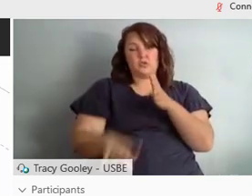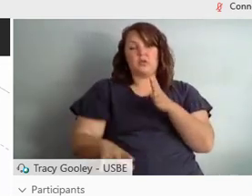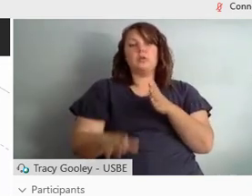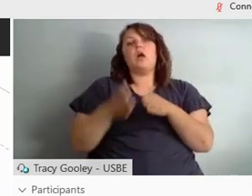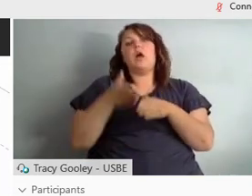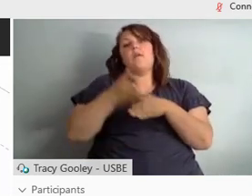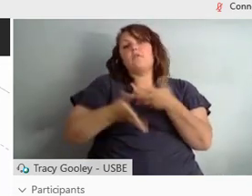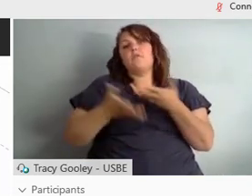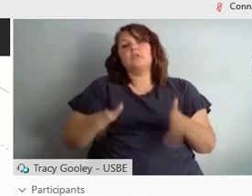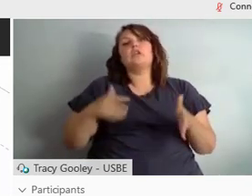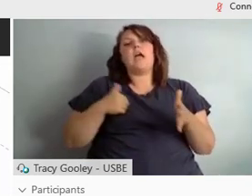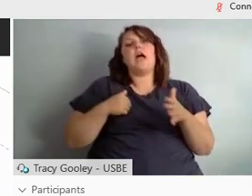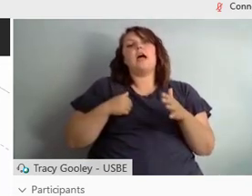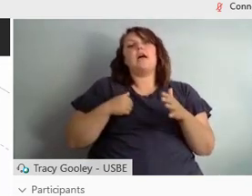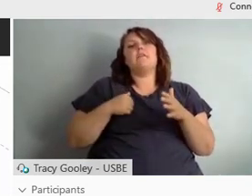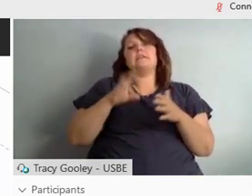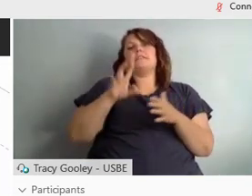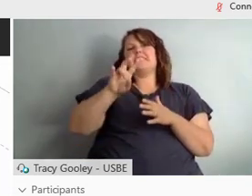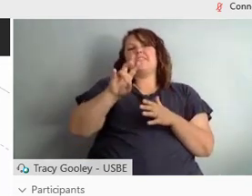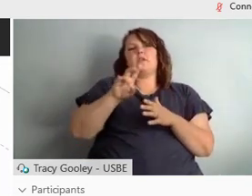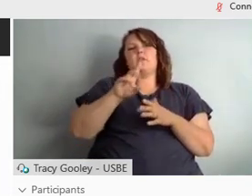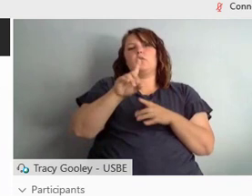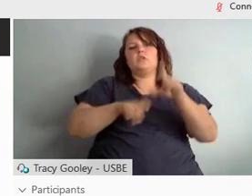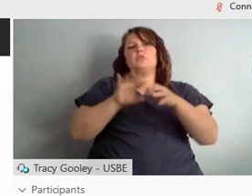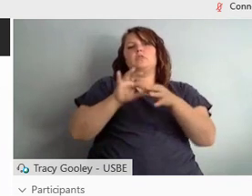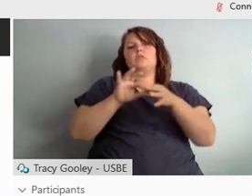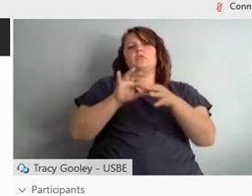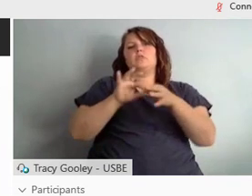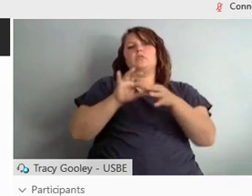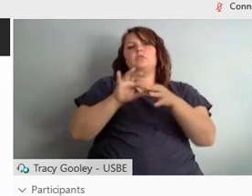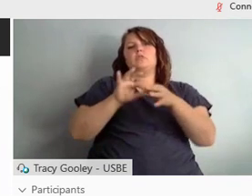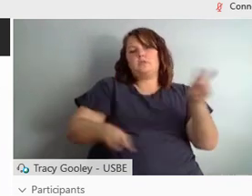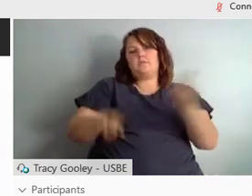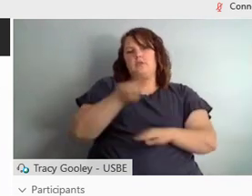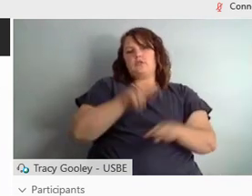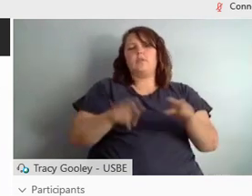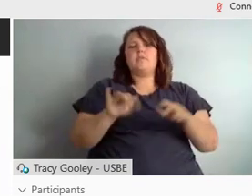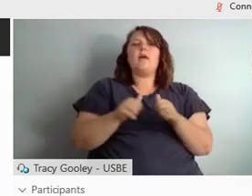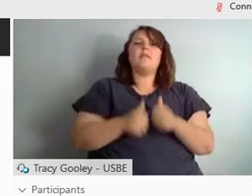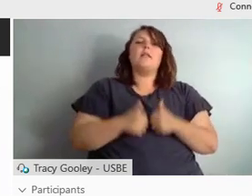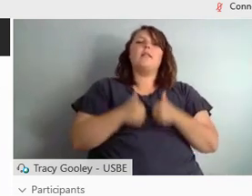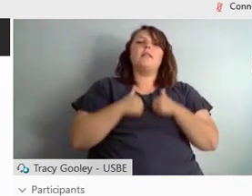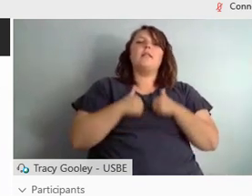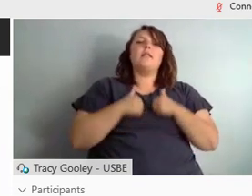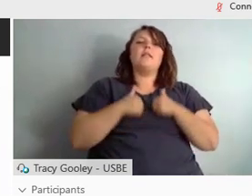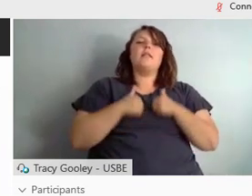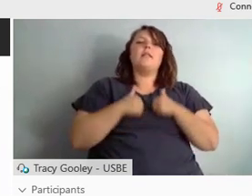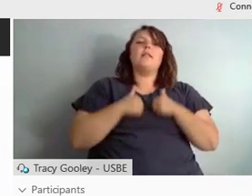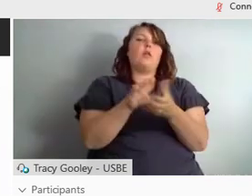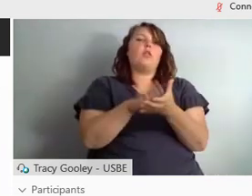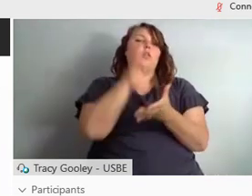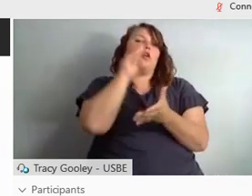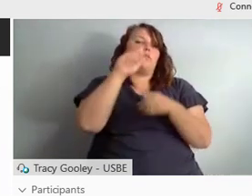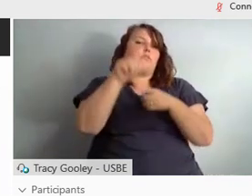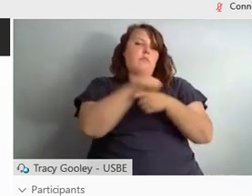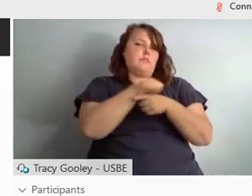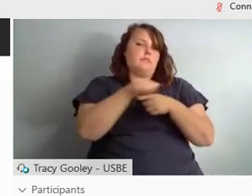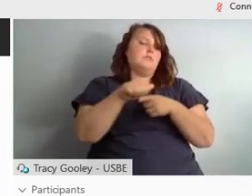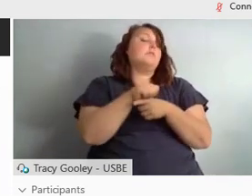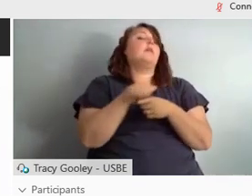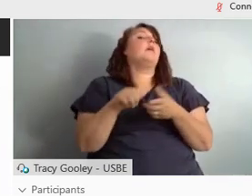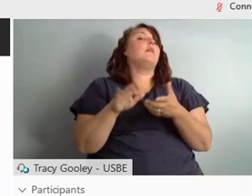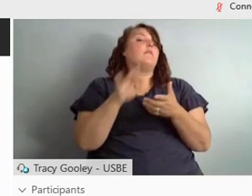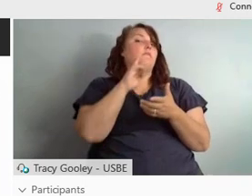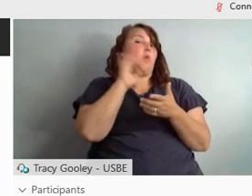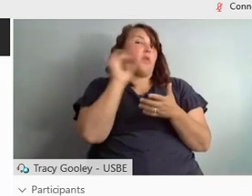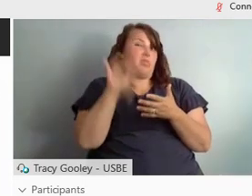our 7 observational questions, which are the lifelong learning practices. So for this one, what you